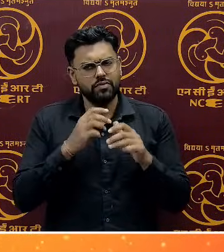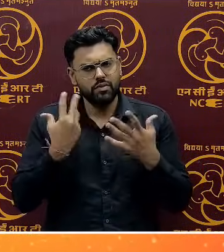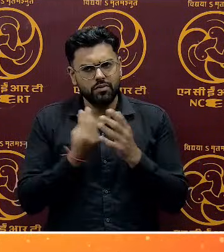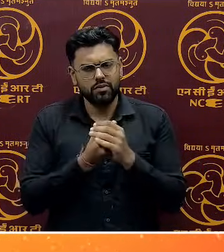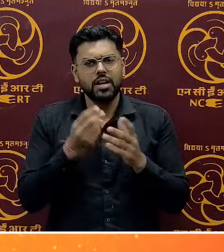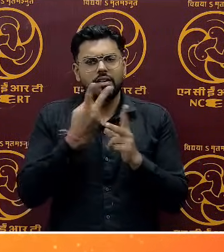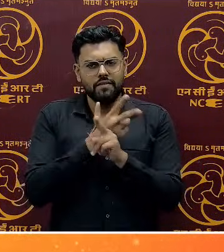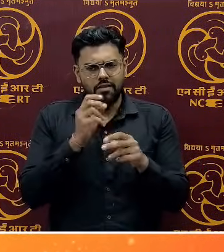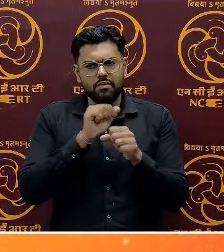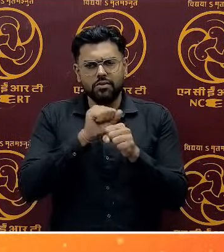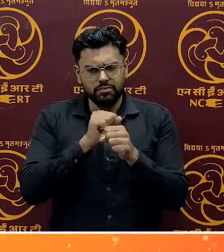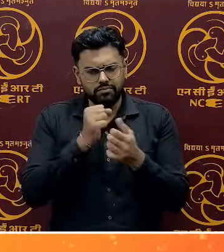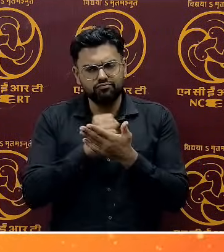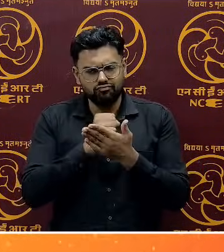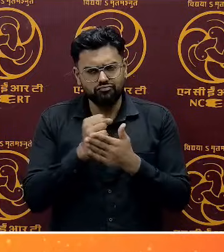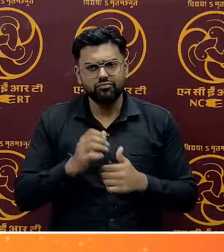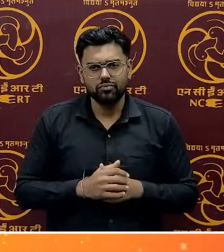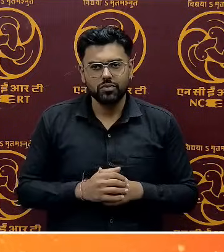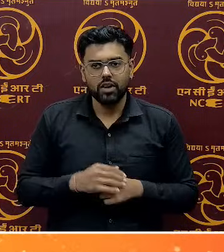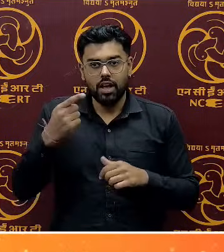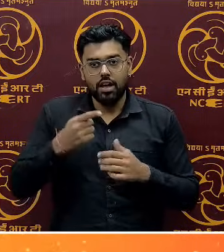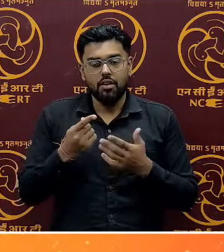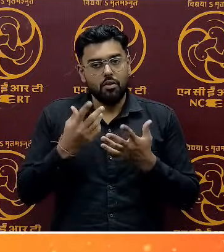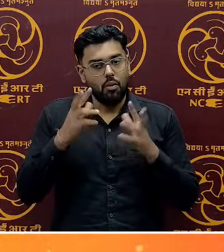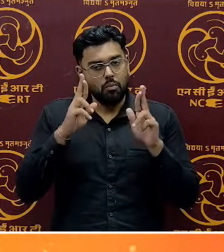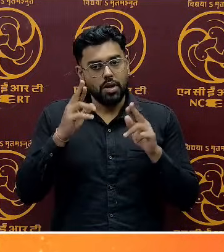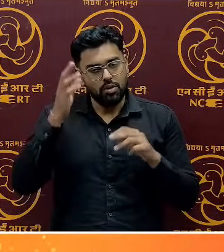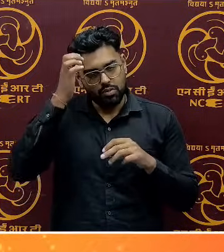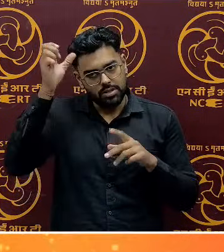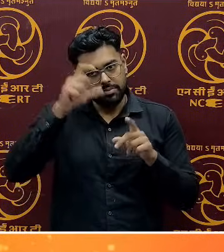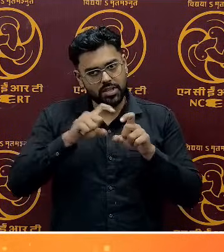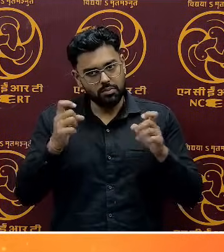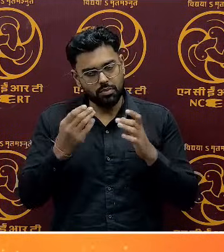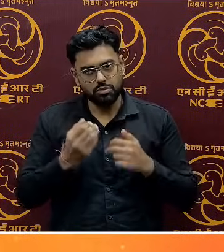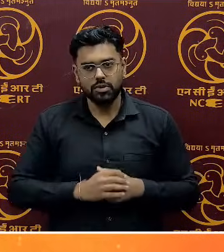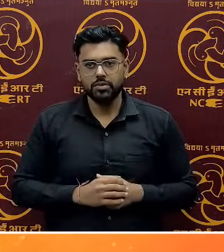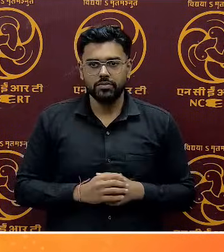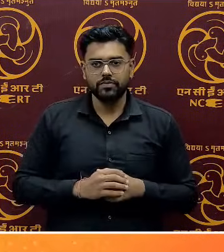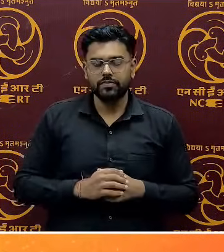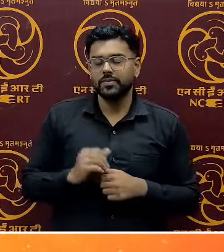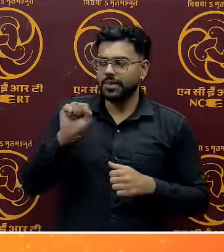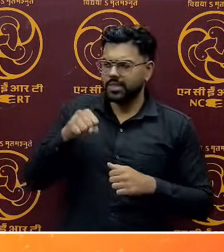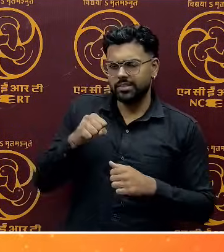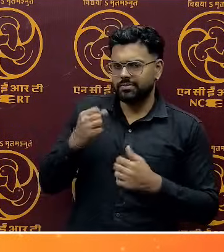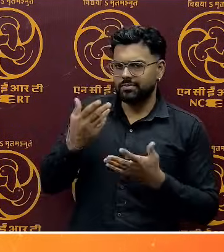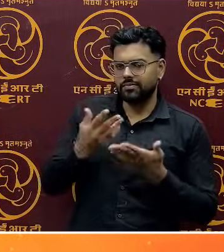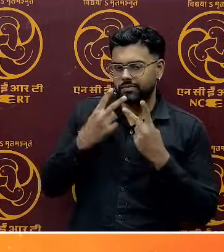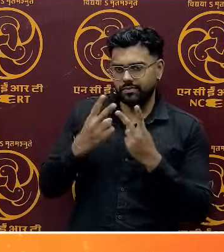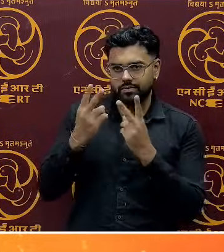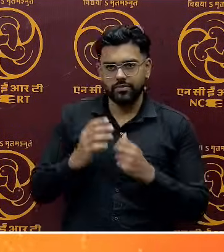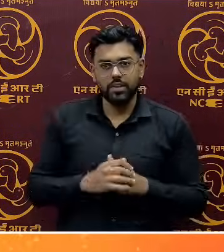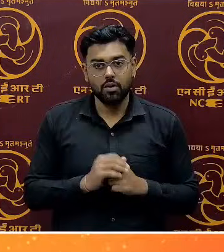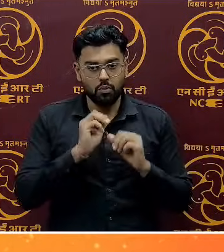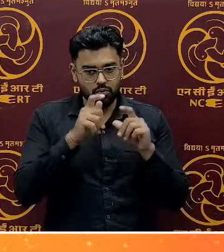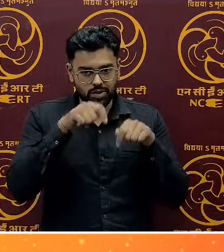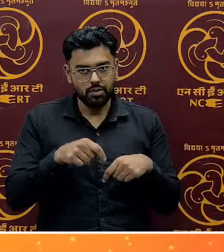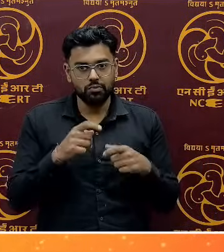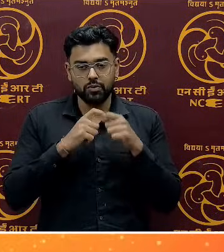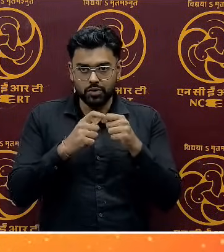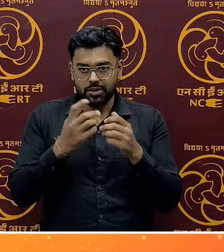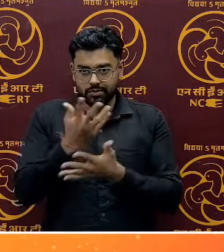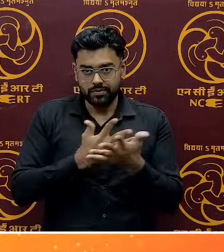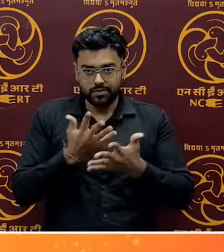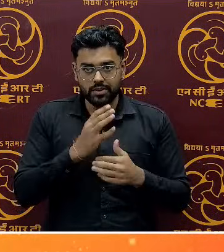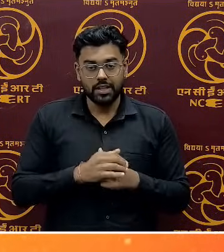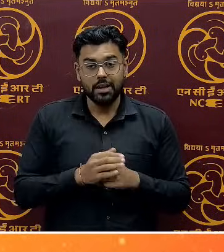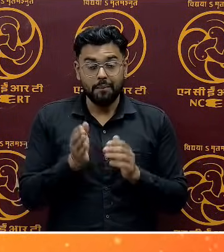many activities. I hope that concepts will become clear. Absolutely. Okay. Here we will discuss some questions, children. We were discussing